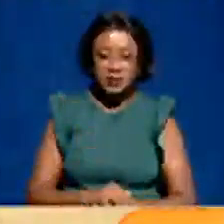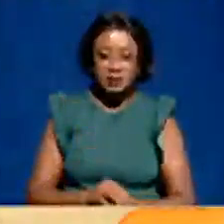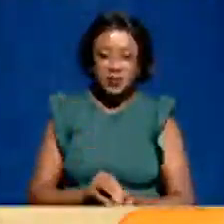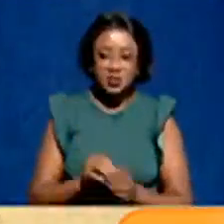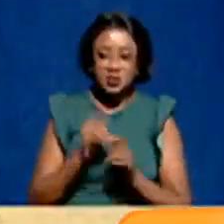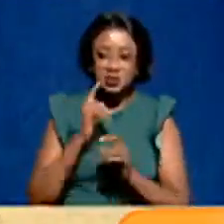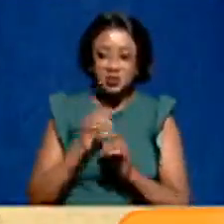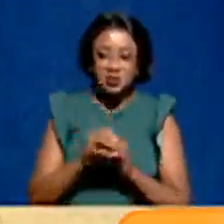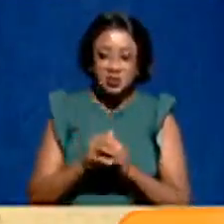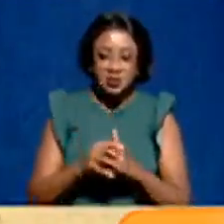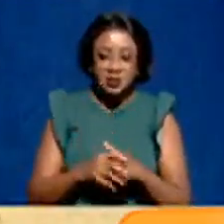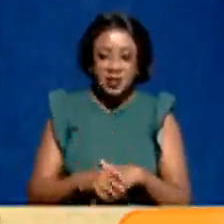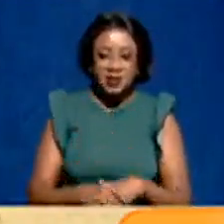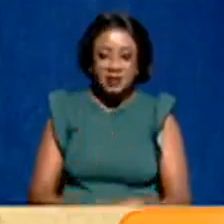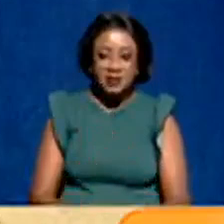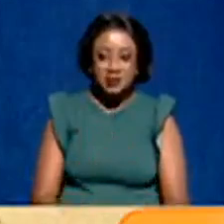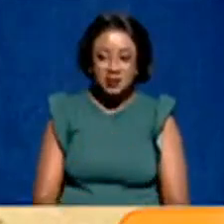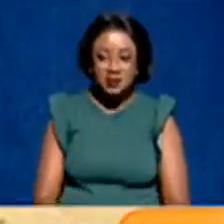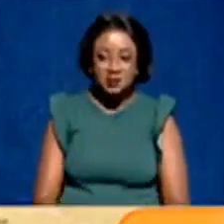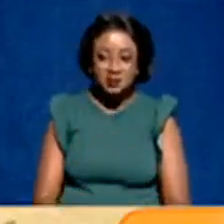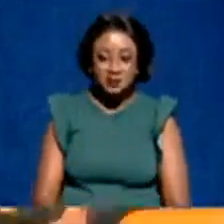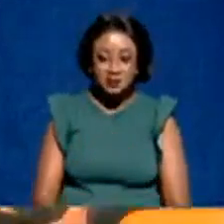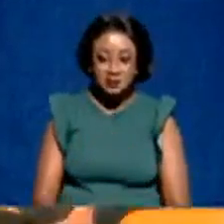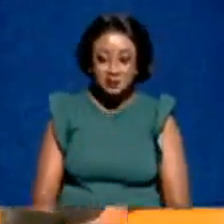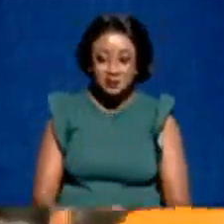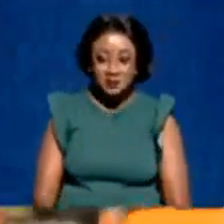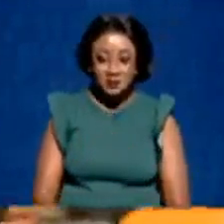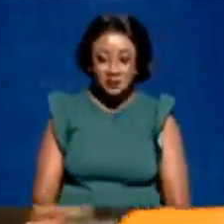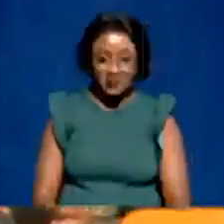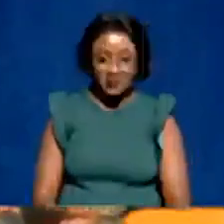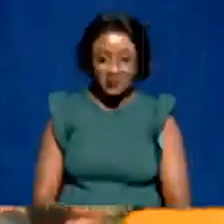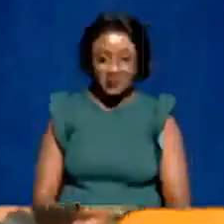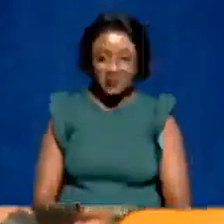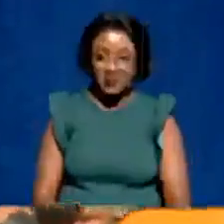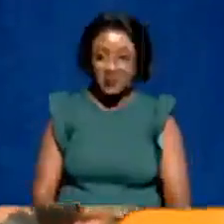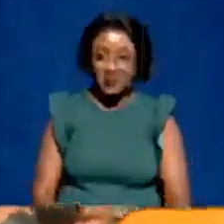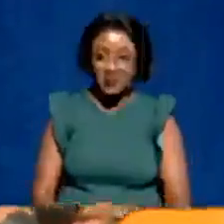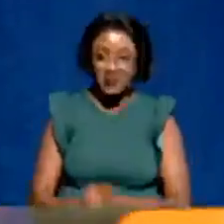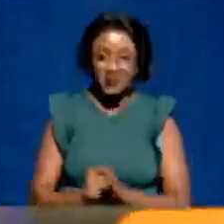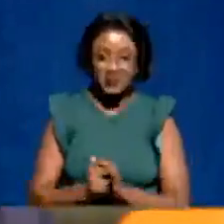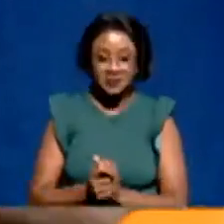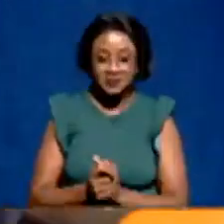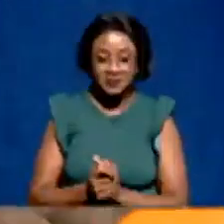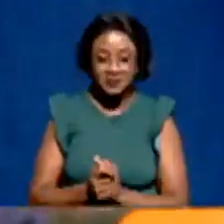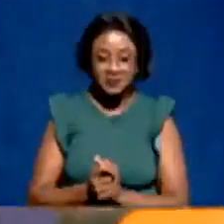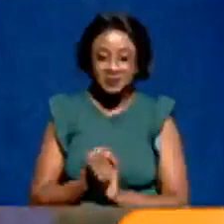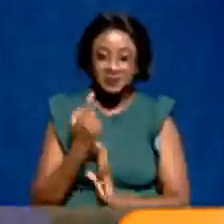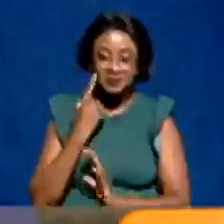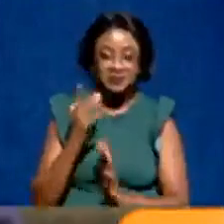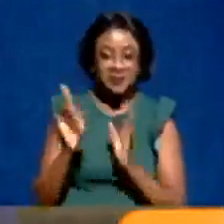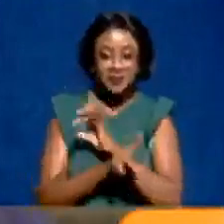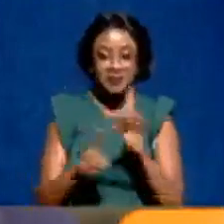And that has brought them together to craft a new way of living. Baada ya muda tukaanza kuona ile hali imeanza kubadilika. Mazingira